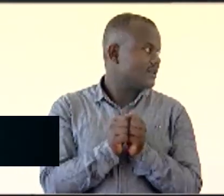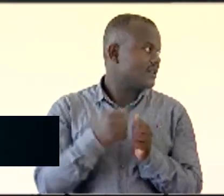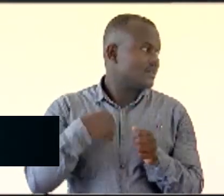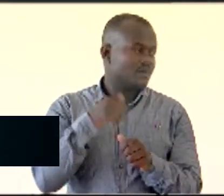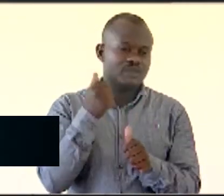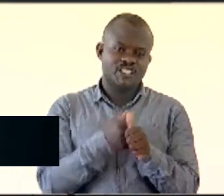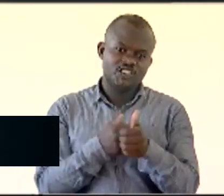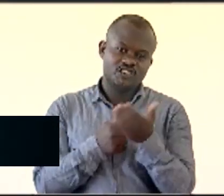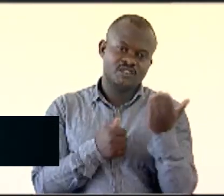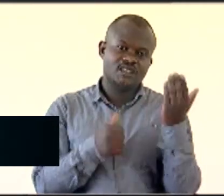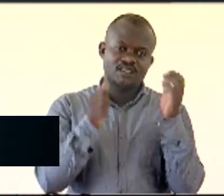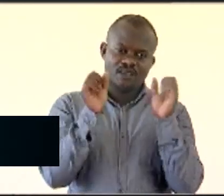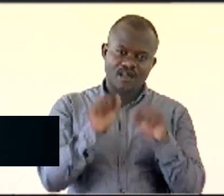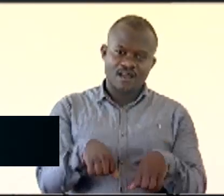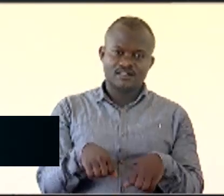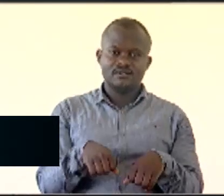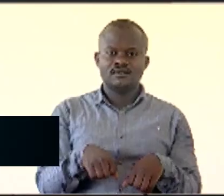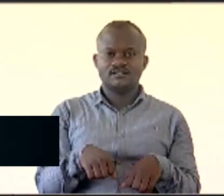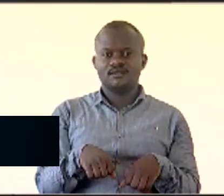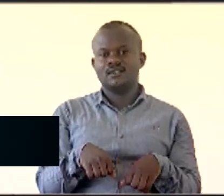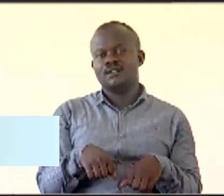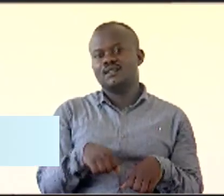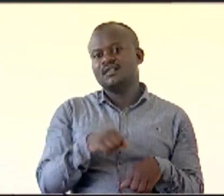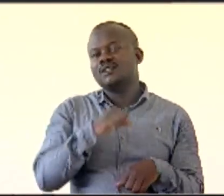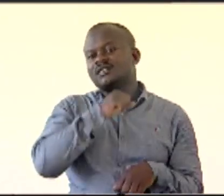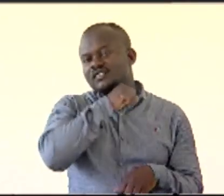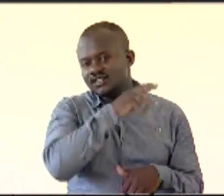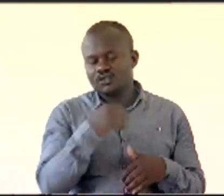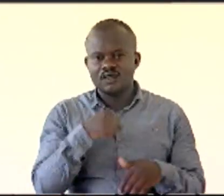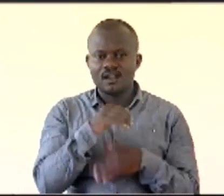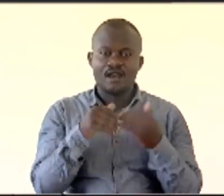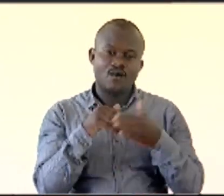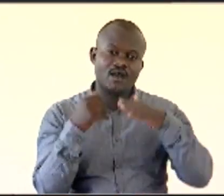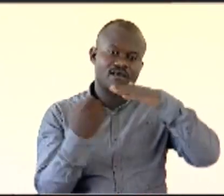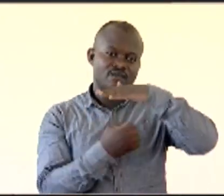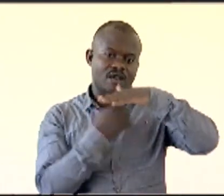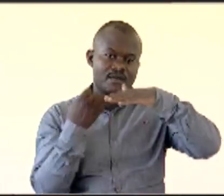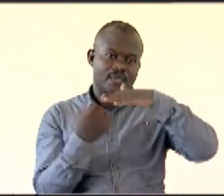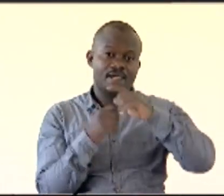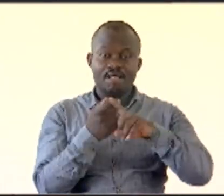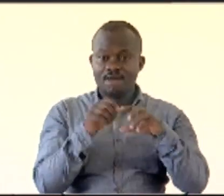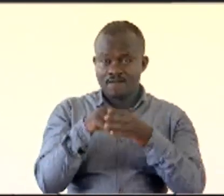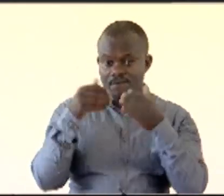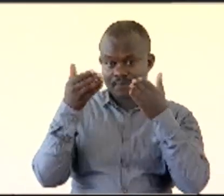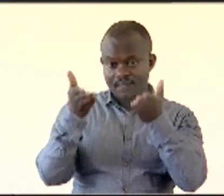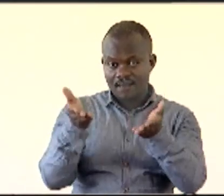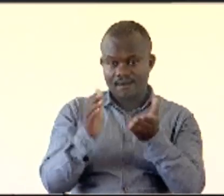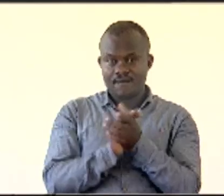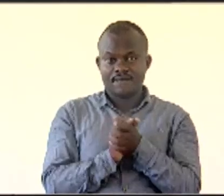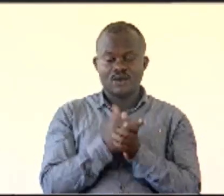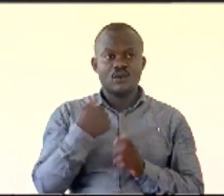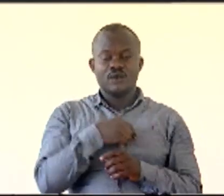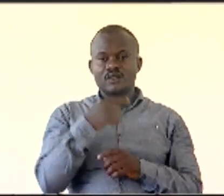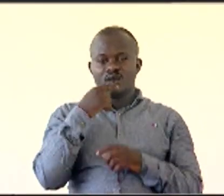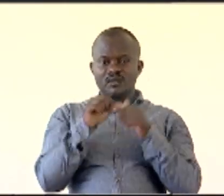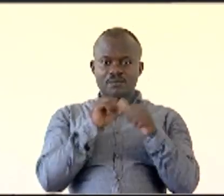which can destroy our environment. From there, we talked